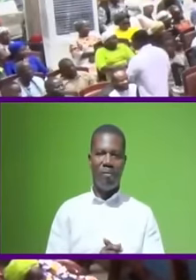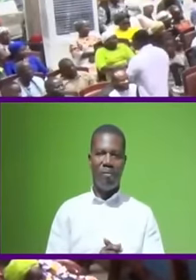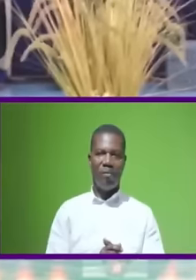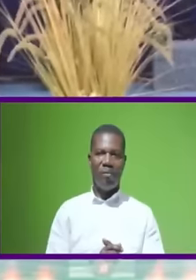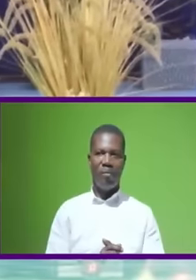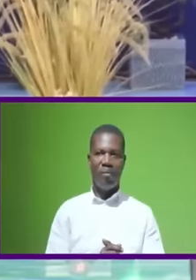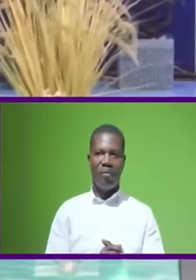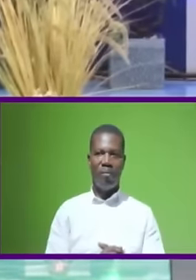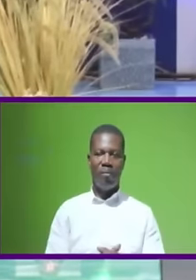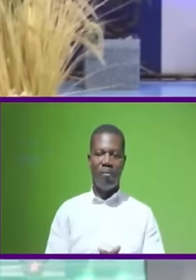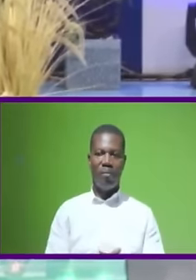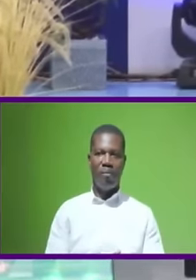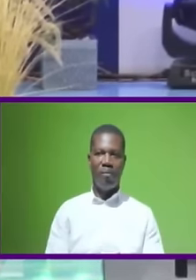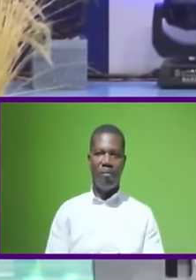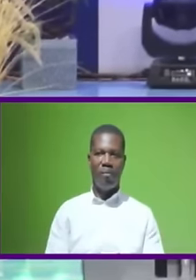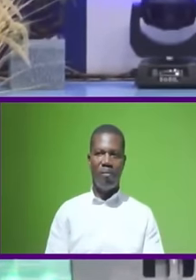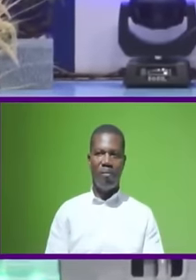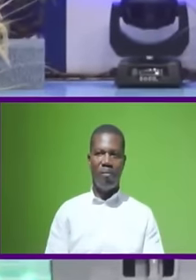Adiye,